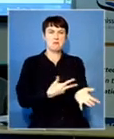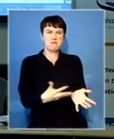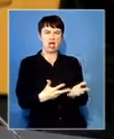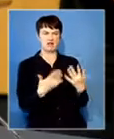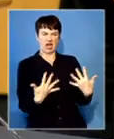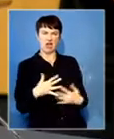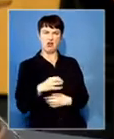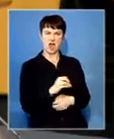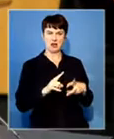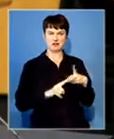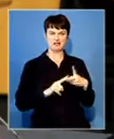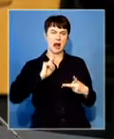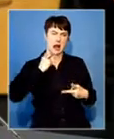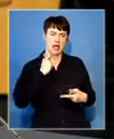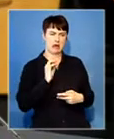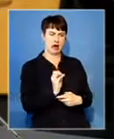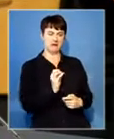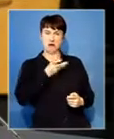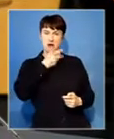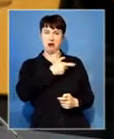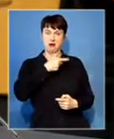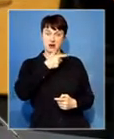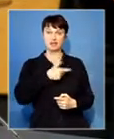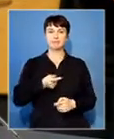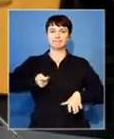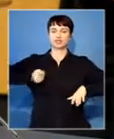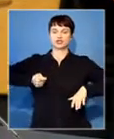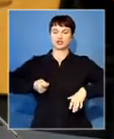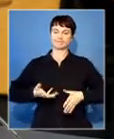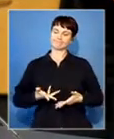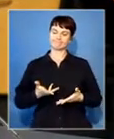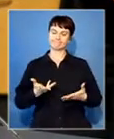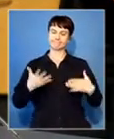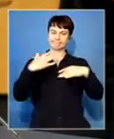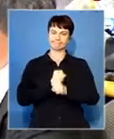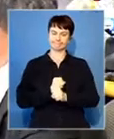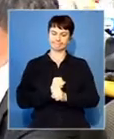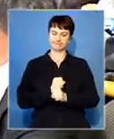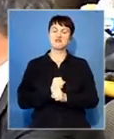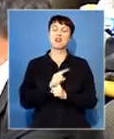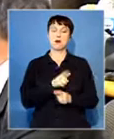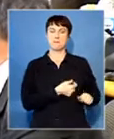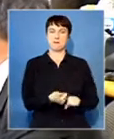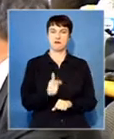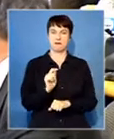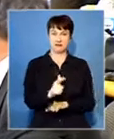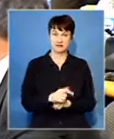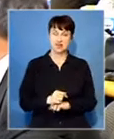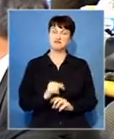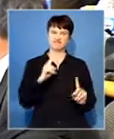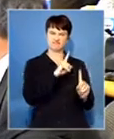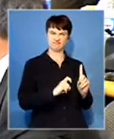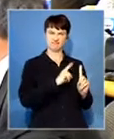liar." Judge Ian Farlam had to briefly adjourn proceedings under cross-examination. Ramaphosa was accused